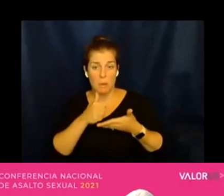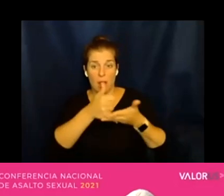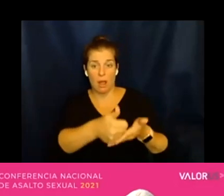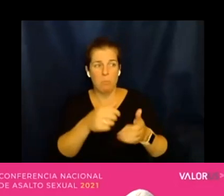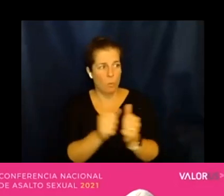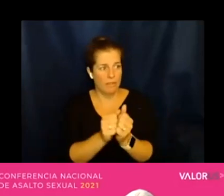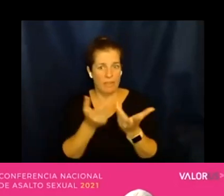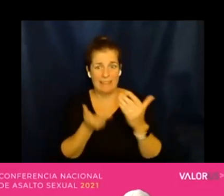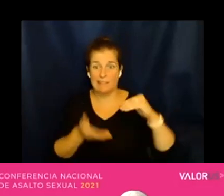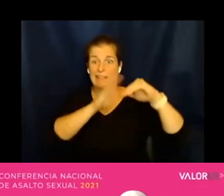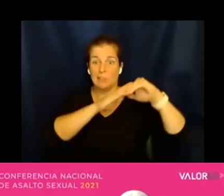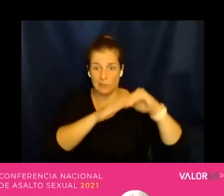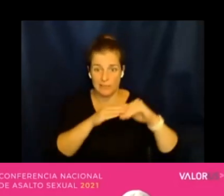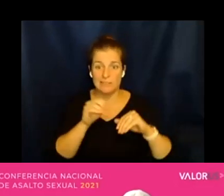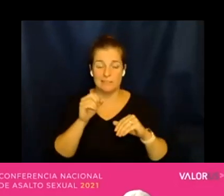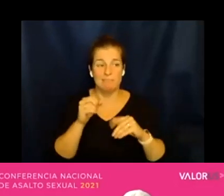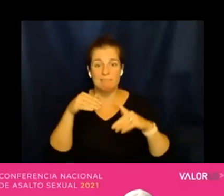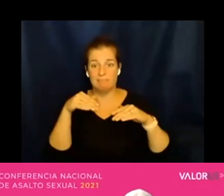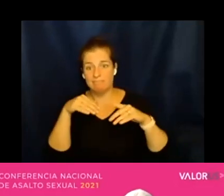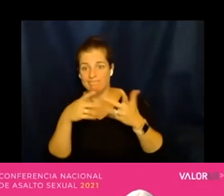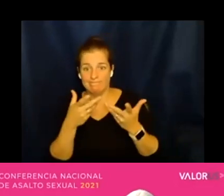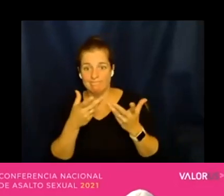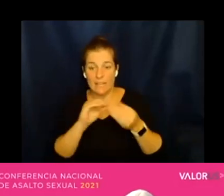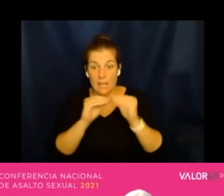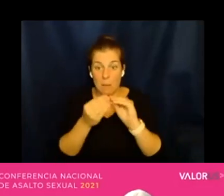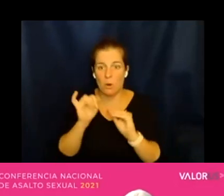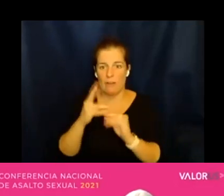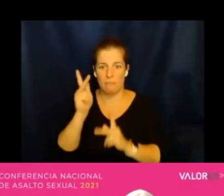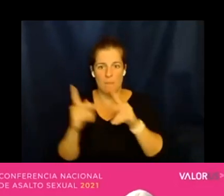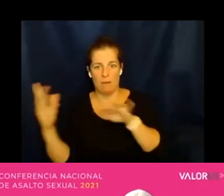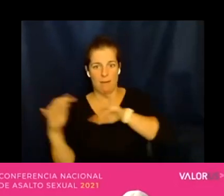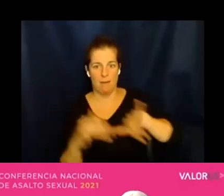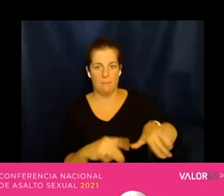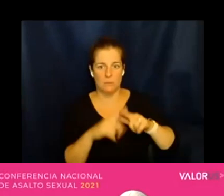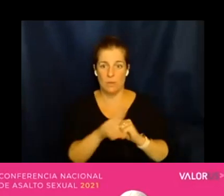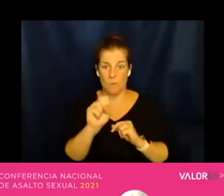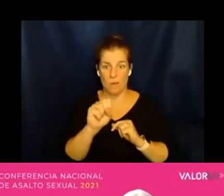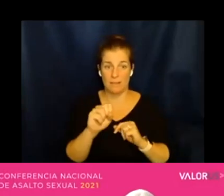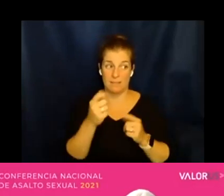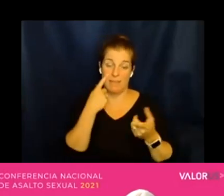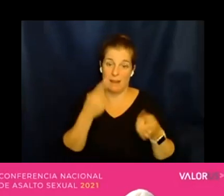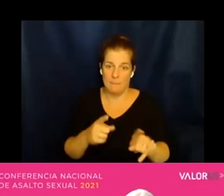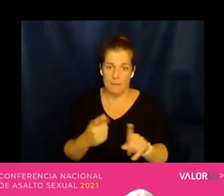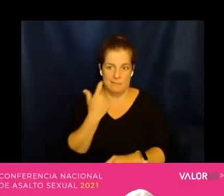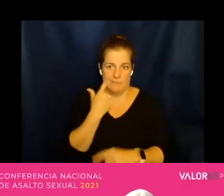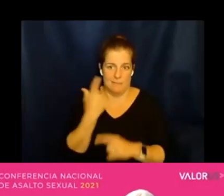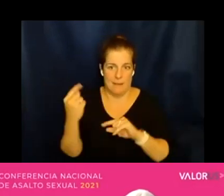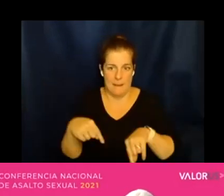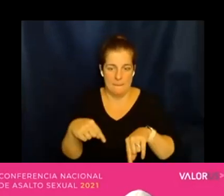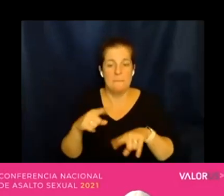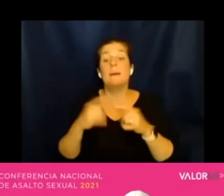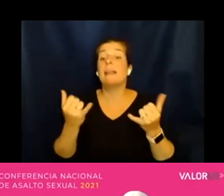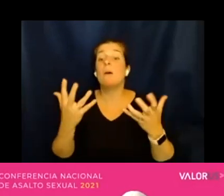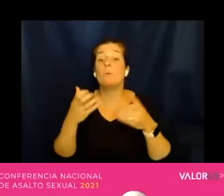recent immigrants or the recent influx of immigrants that has been, as of late, coming more numerous. And I want to share with you that